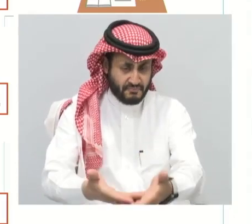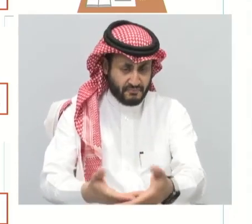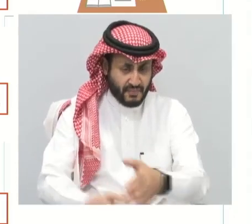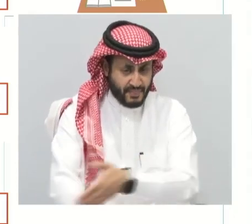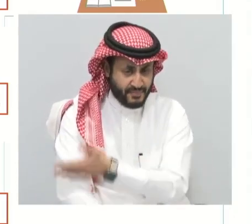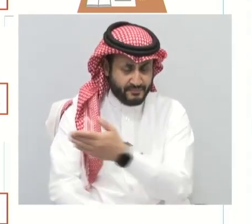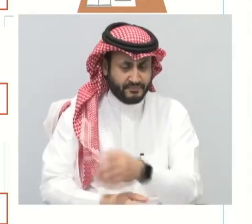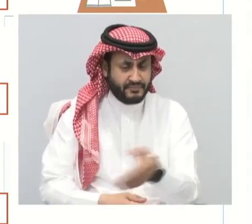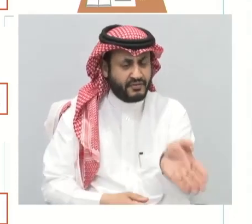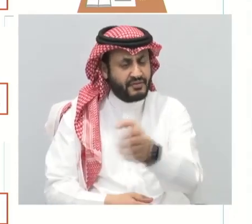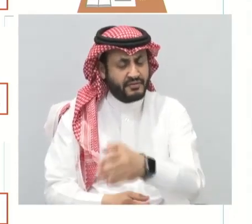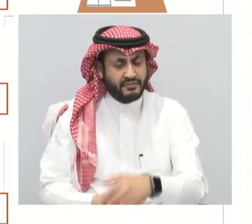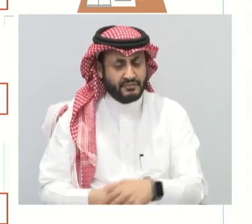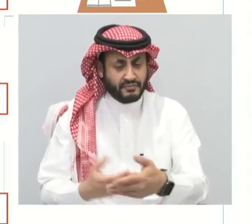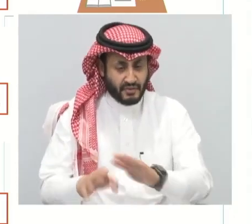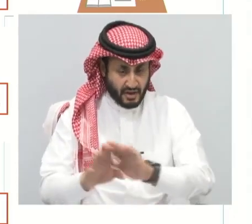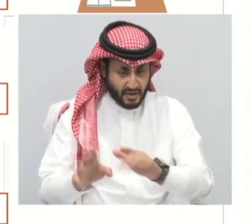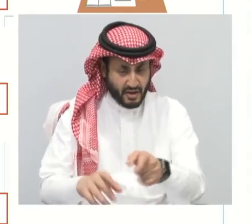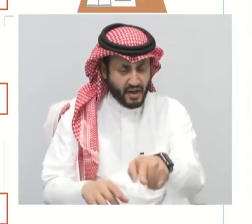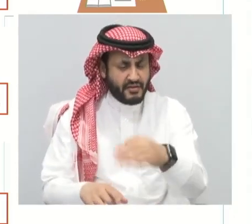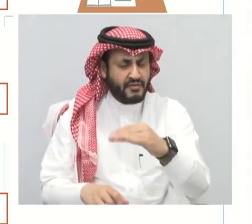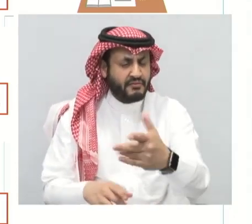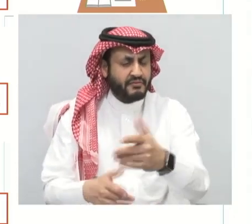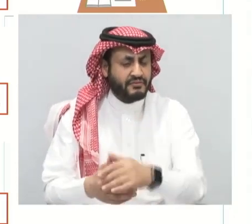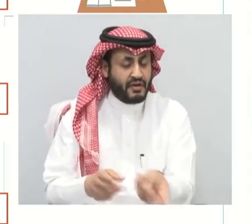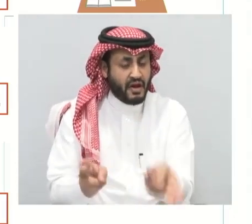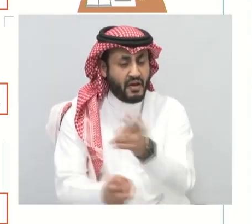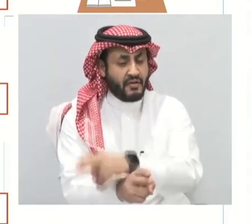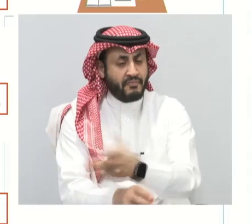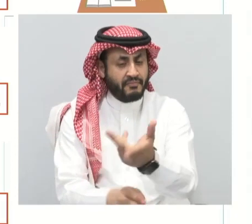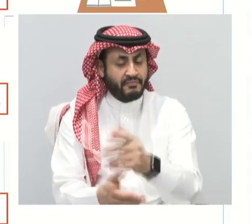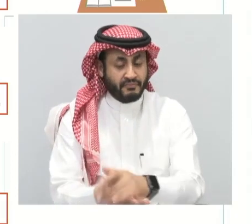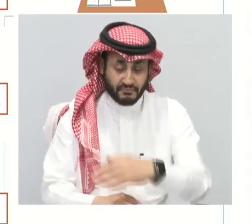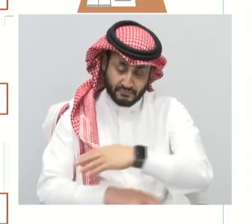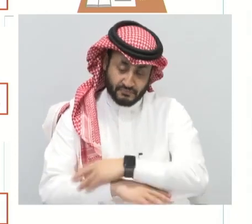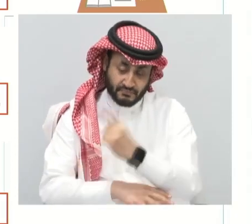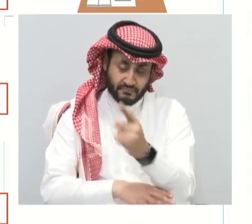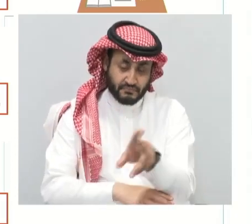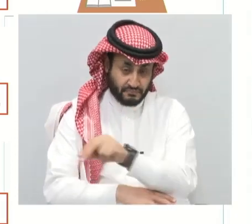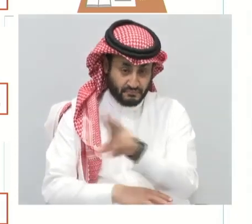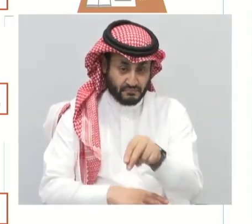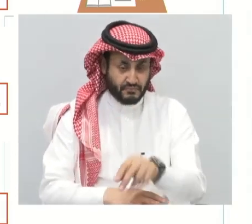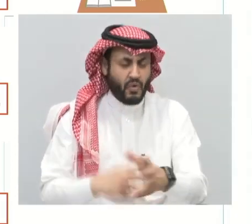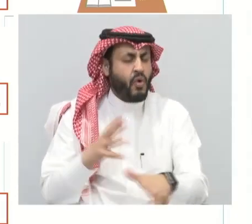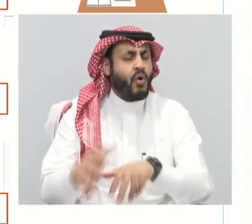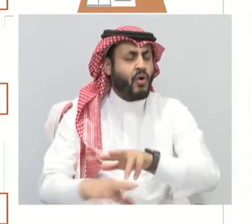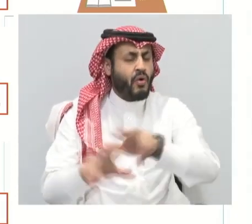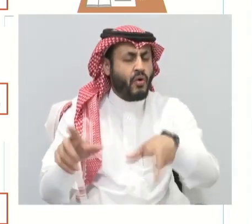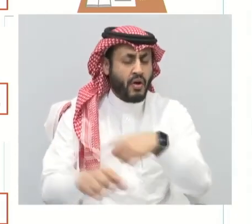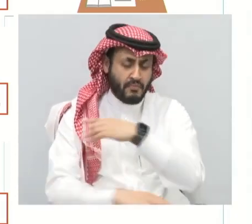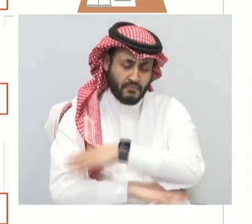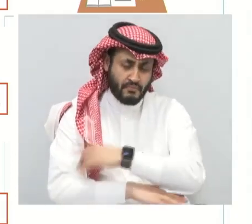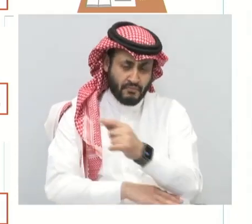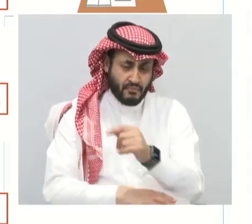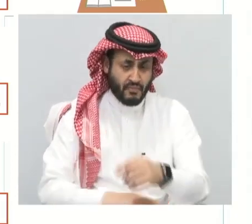a favor, and he does or she does that, you have to reply politely. You should always say thank